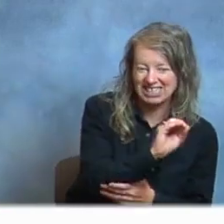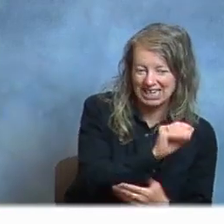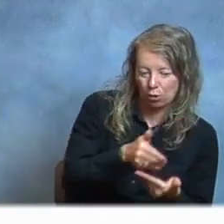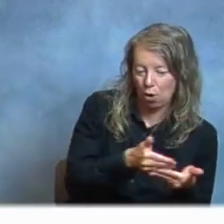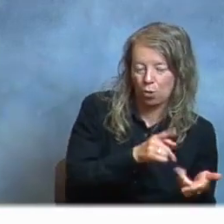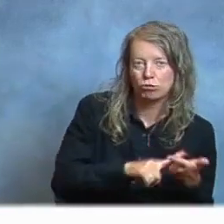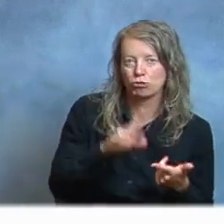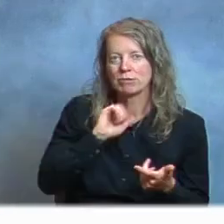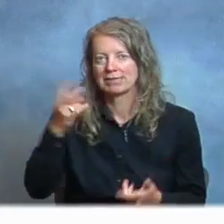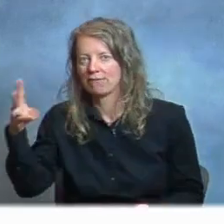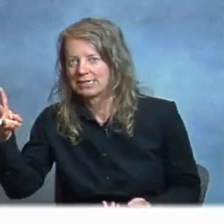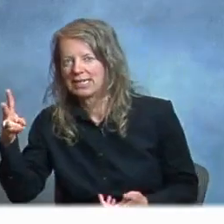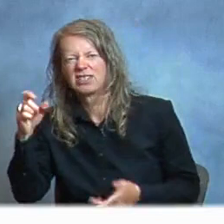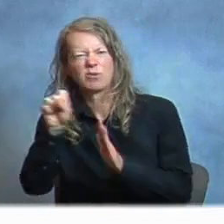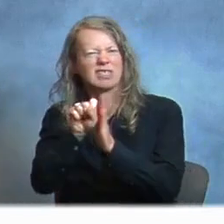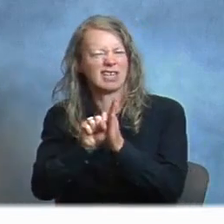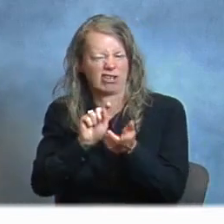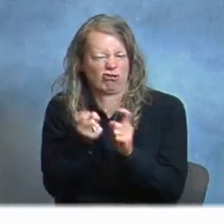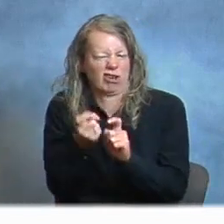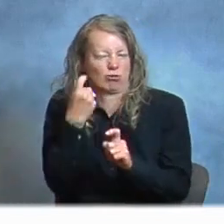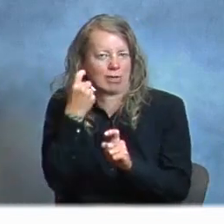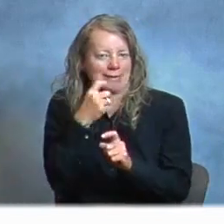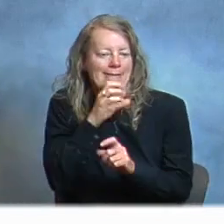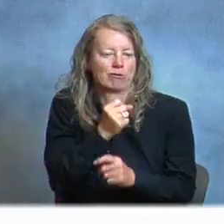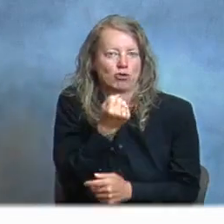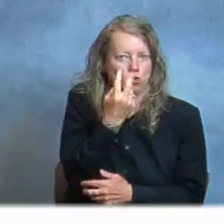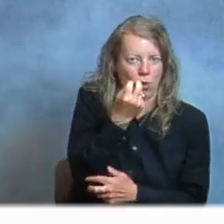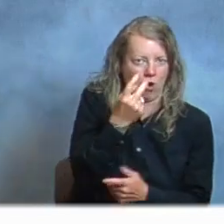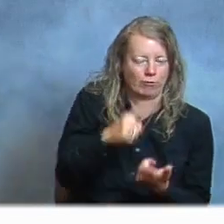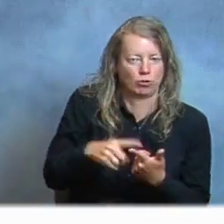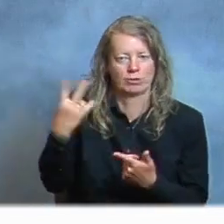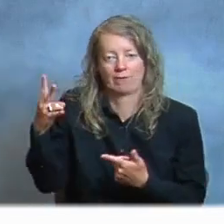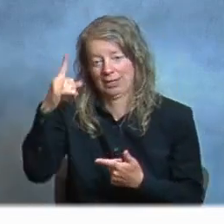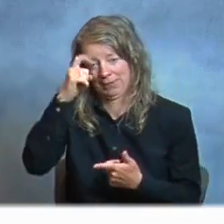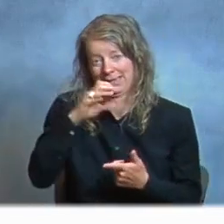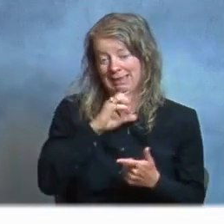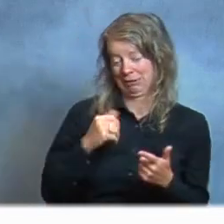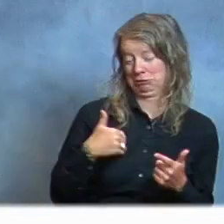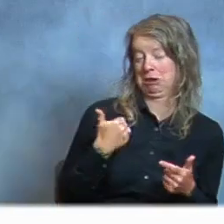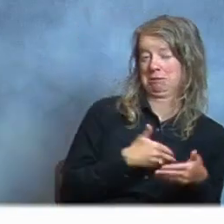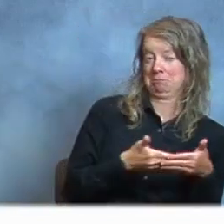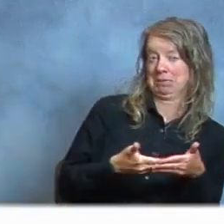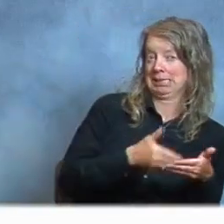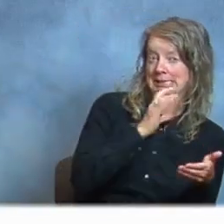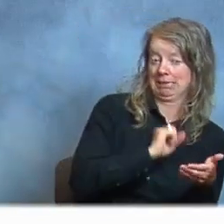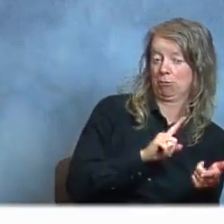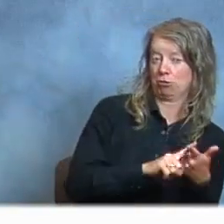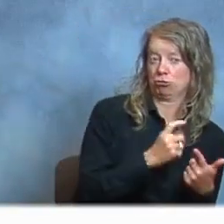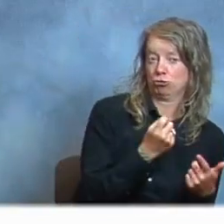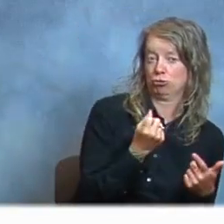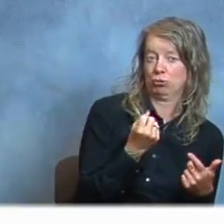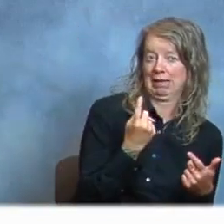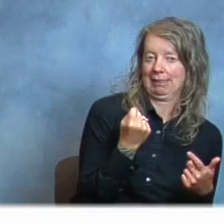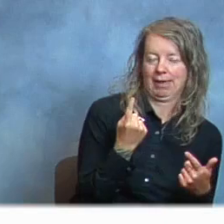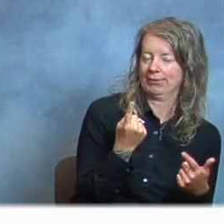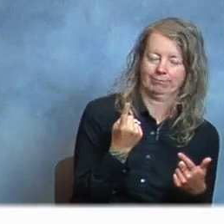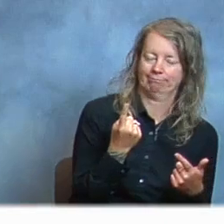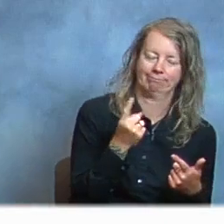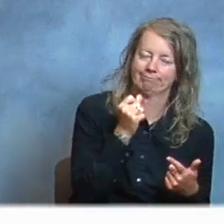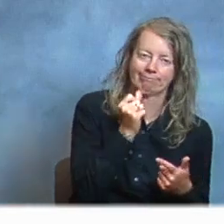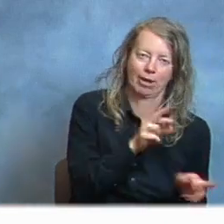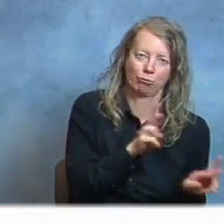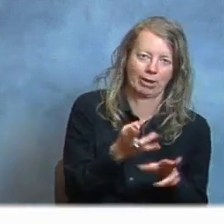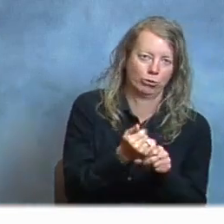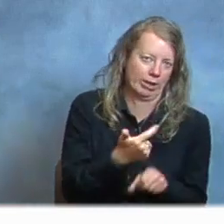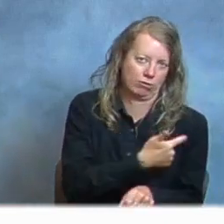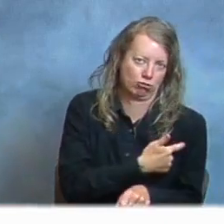changed it to 12 to 17 because 0 to 11 is not eligible. So I'd like to note that when I just looked at